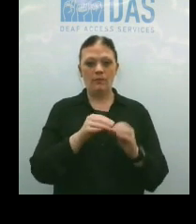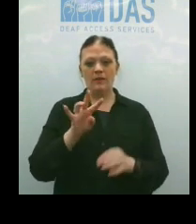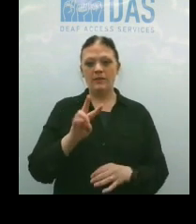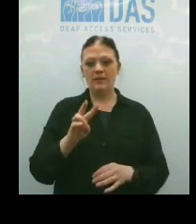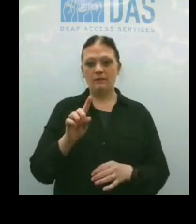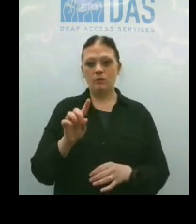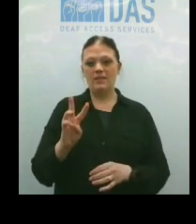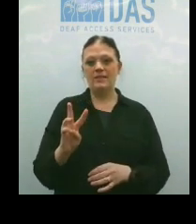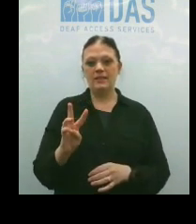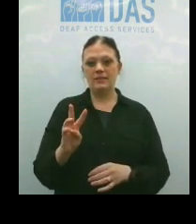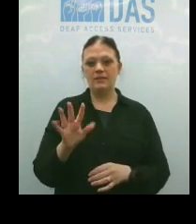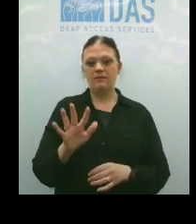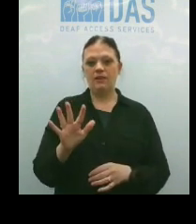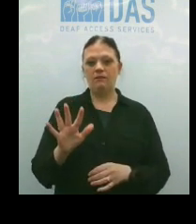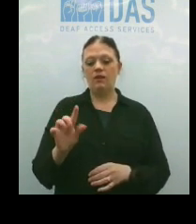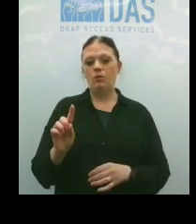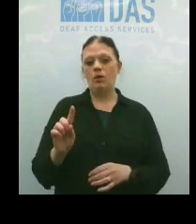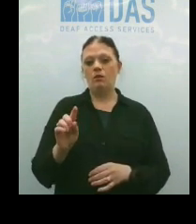716 area code